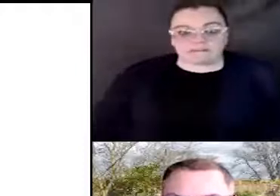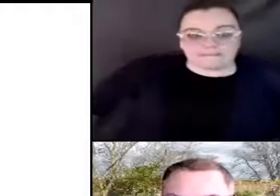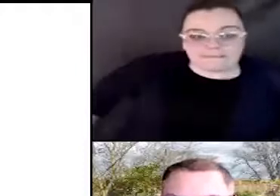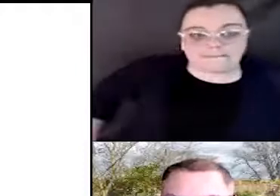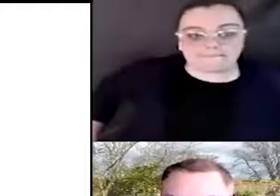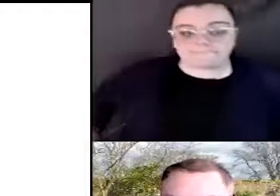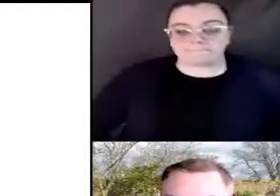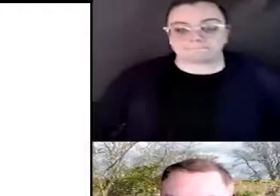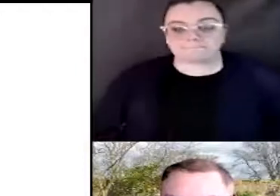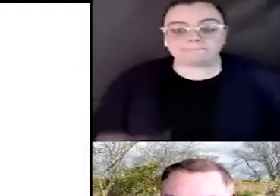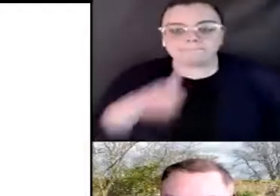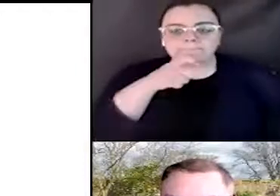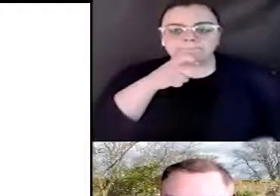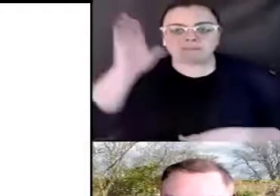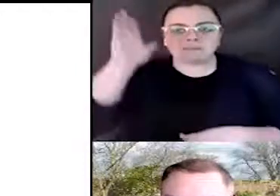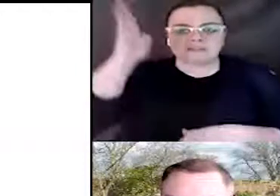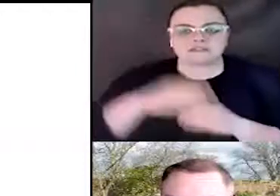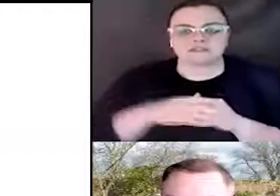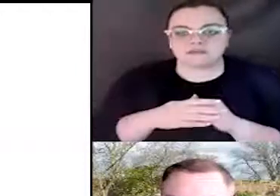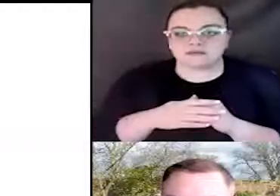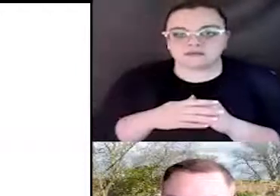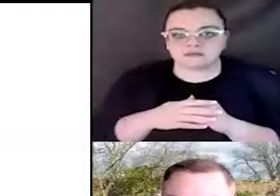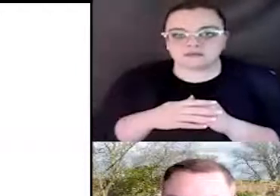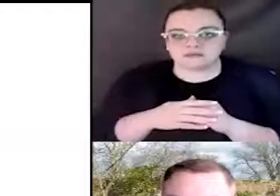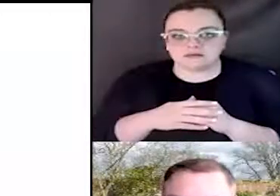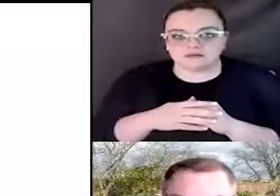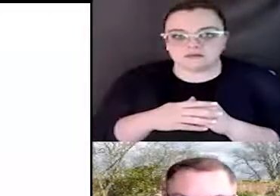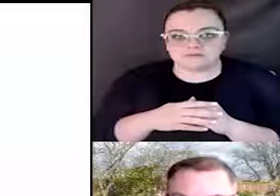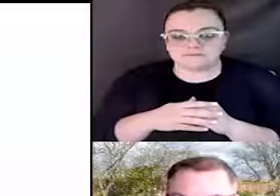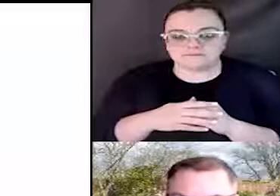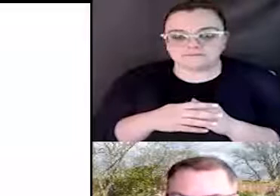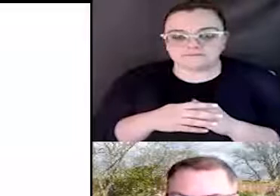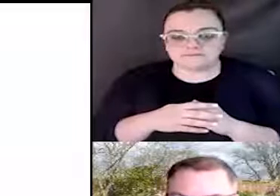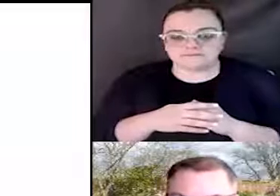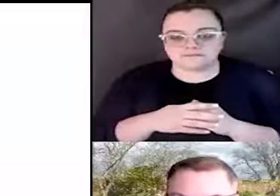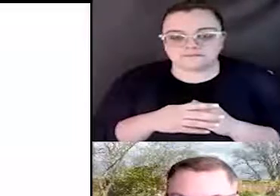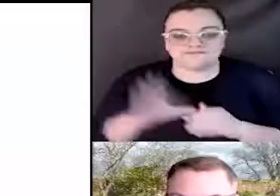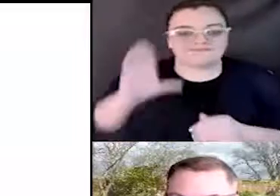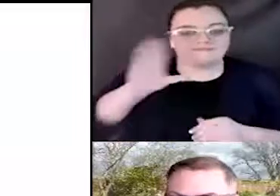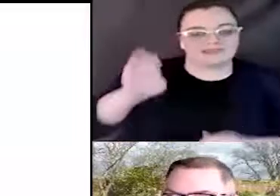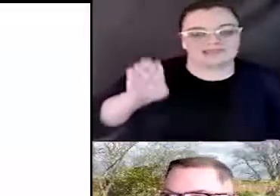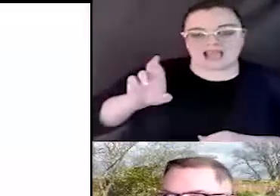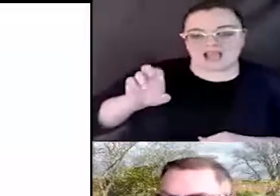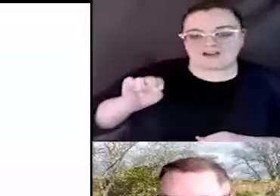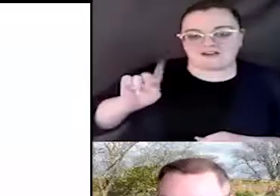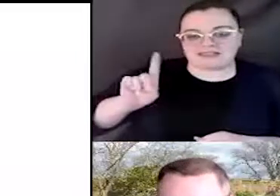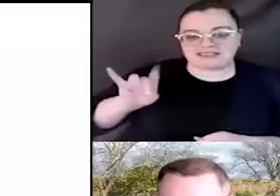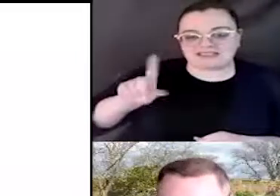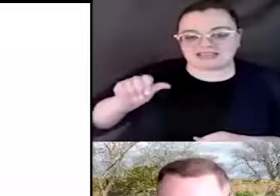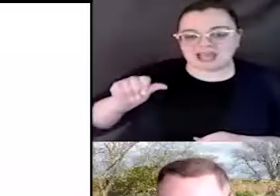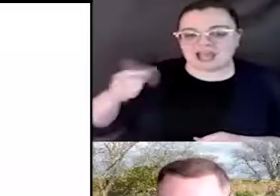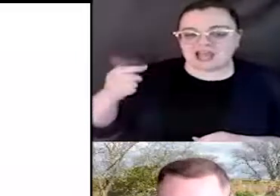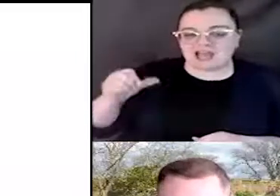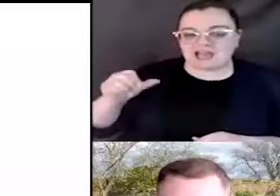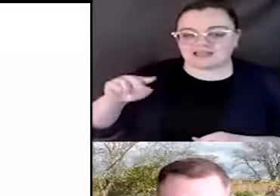who is speaking? Hi, everyone. My name is Annde Gonzalez. I'm here. Can you guys hear me? Sorry, our internet. Can you turn your